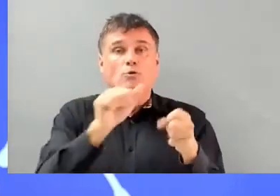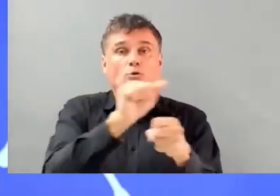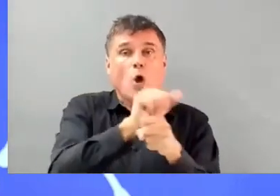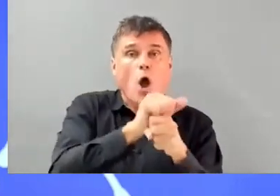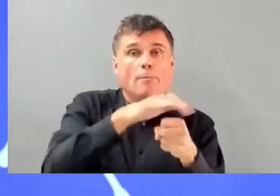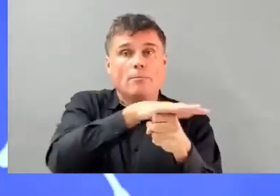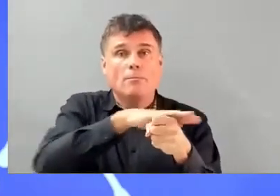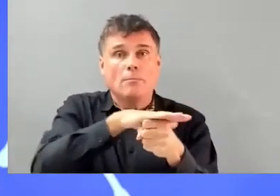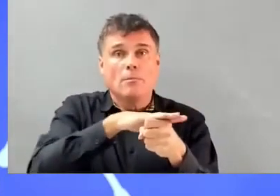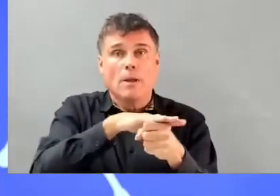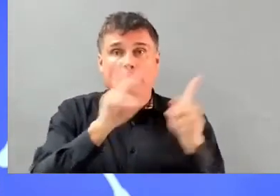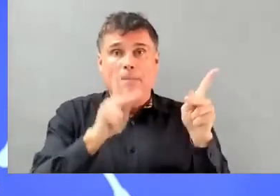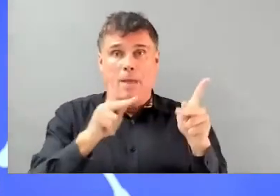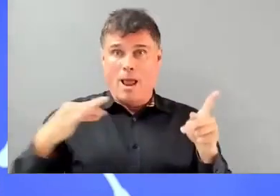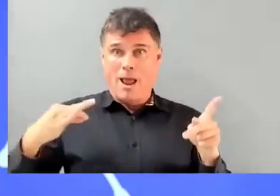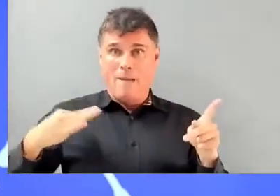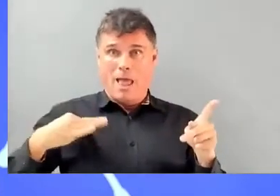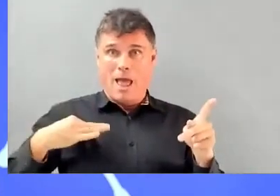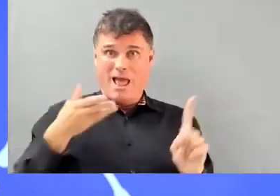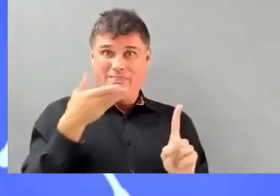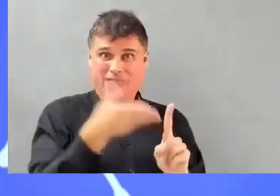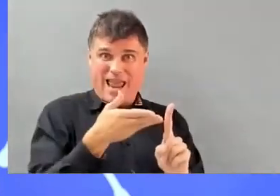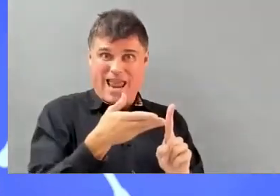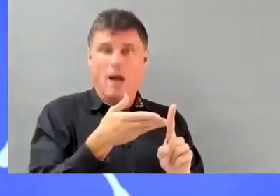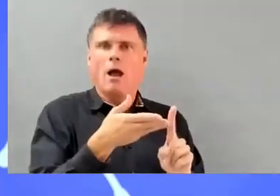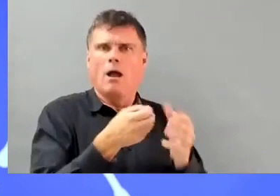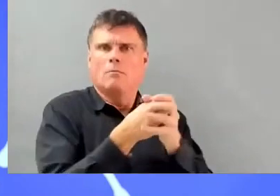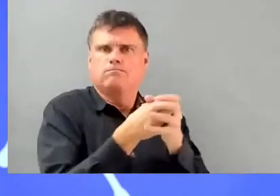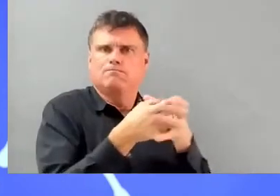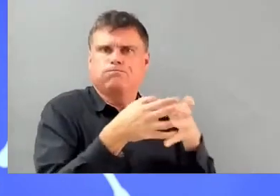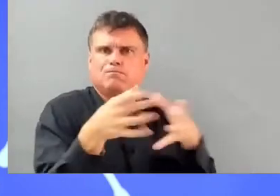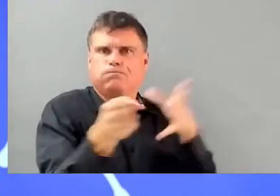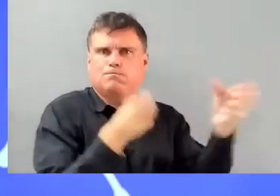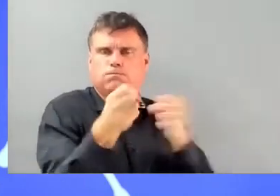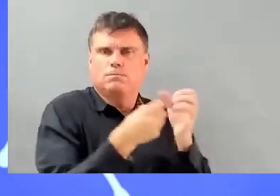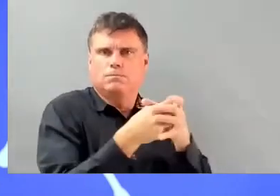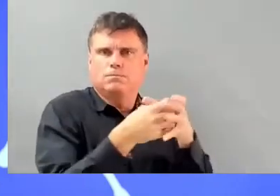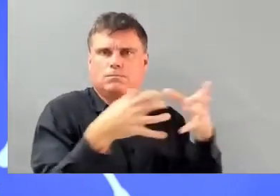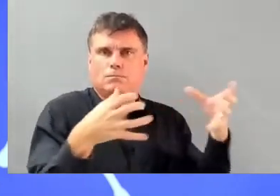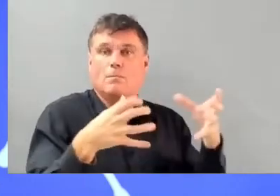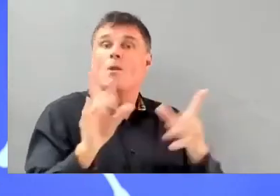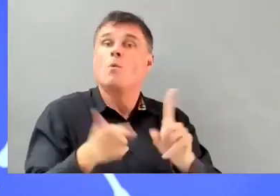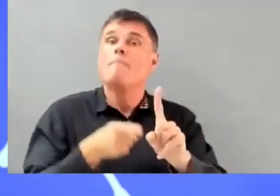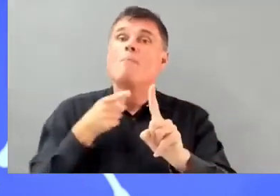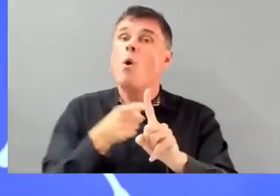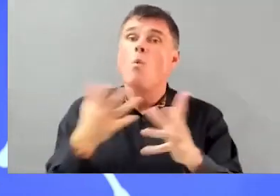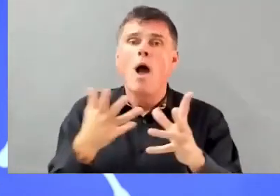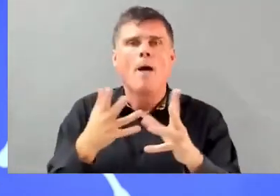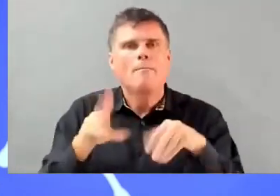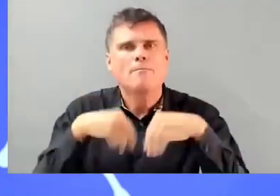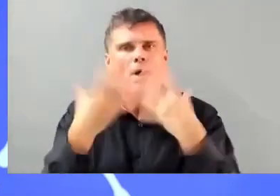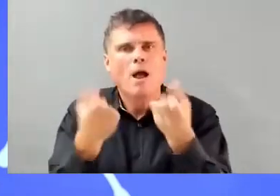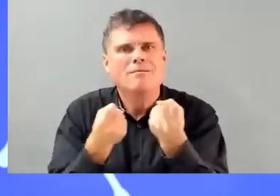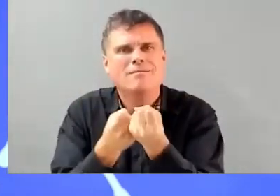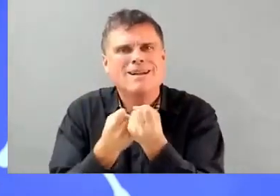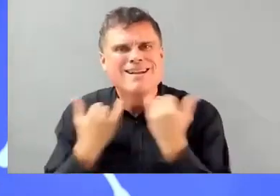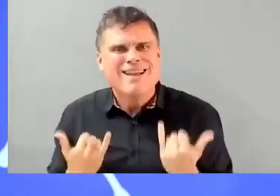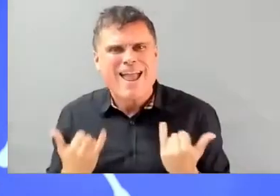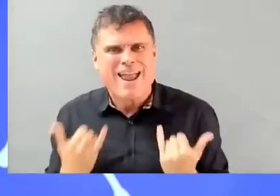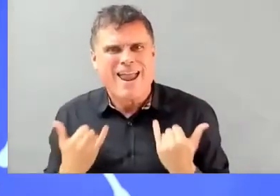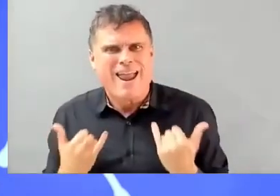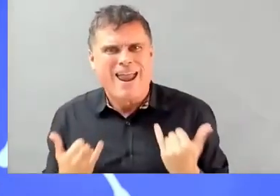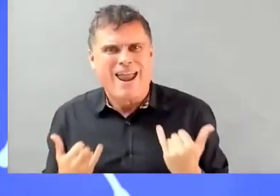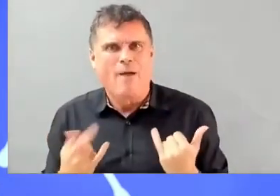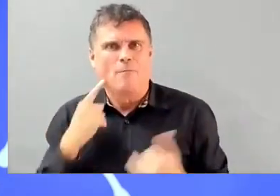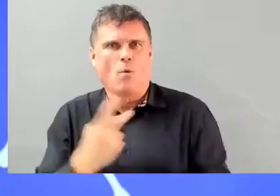professional status, but also to provide support and care now. And that's why those changes are in place.